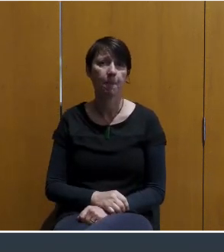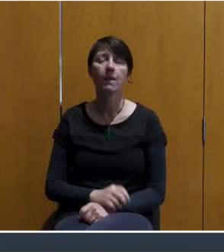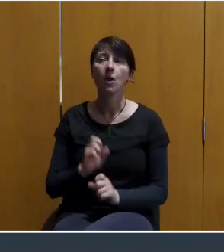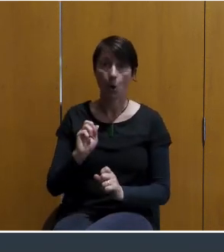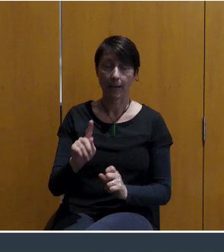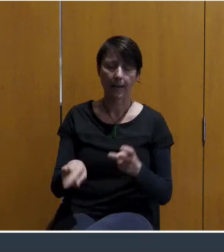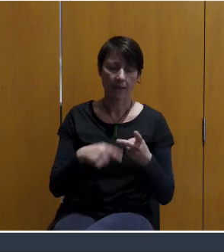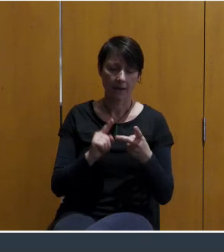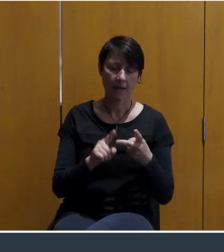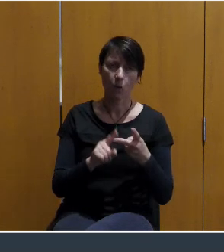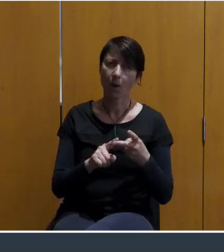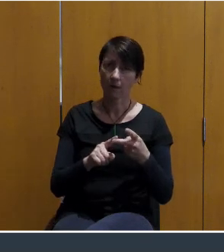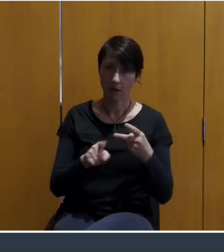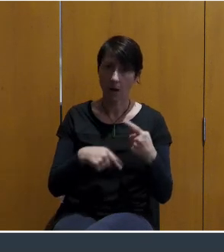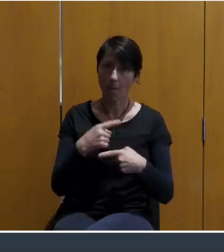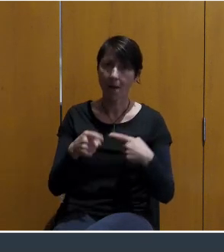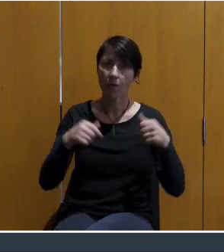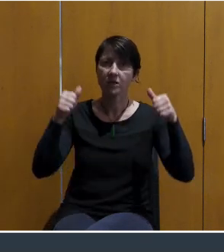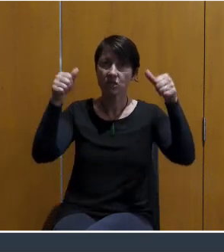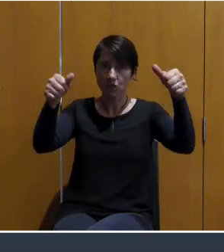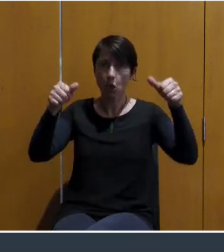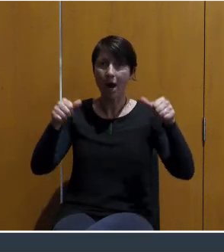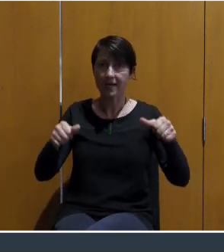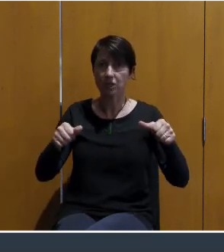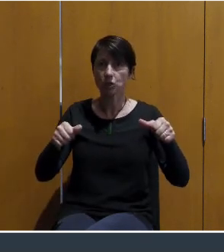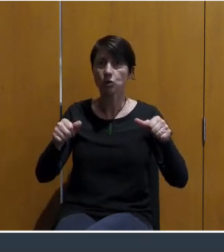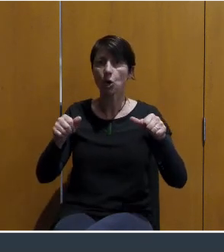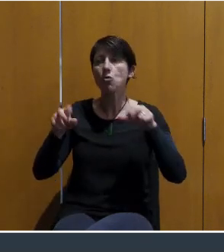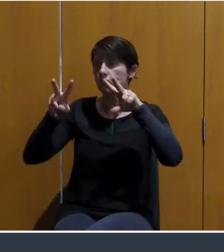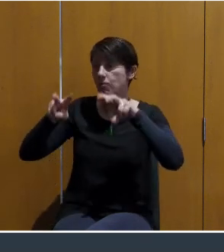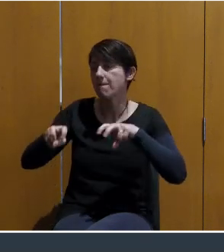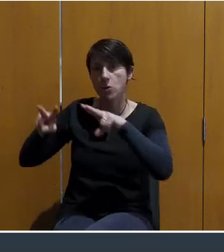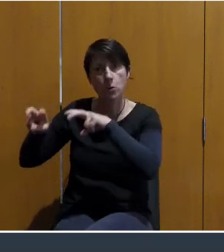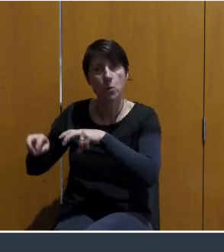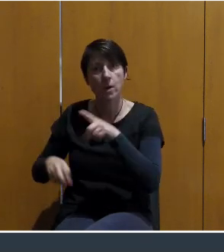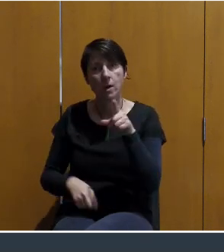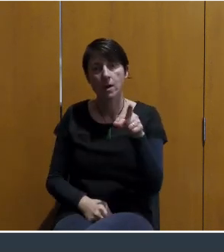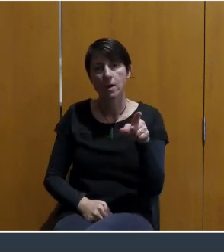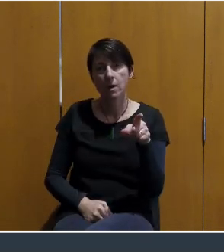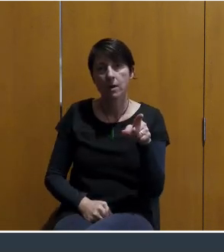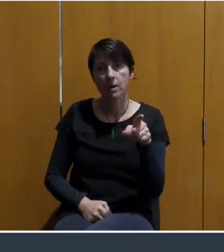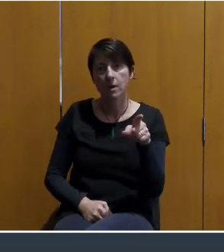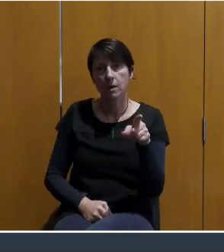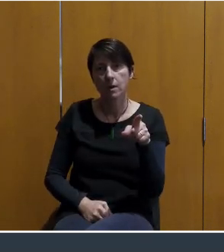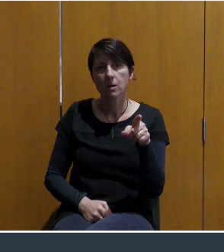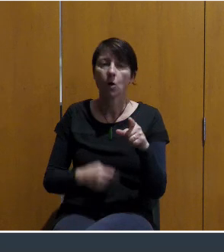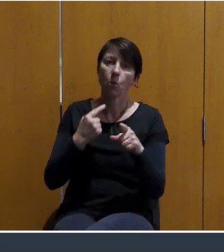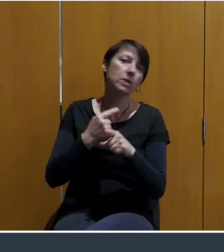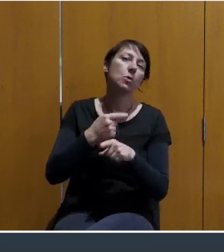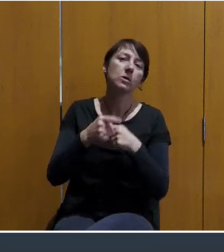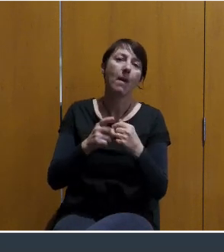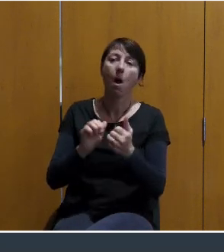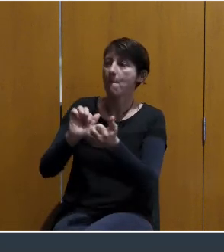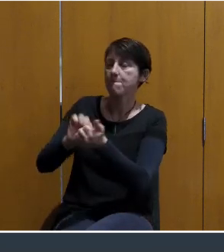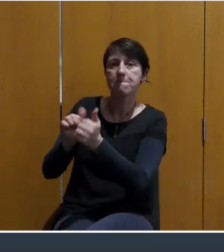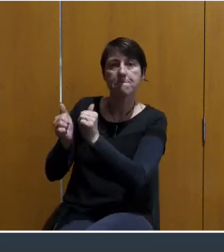I wanted to add around the signage with the review, would that include within its scope because we talked about partners and we talked about,